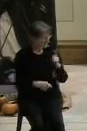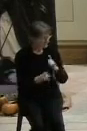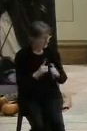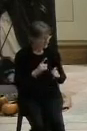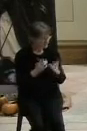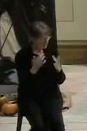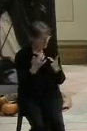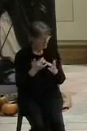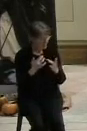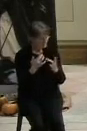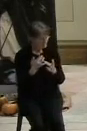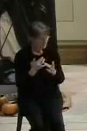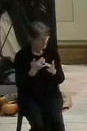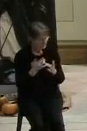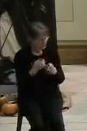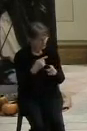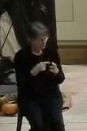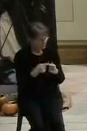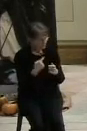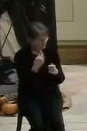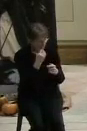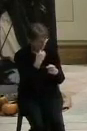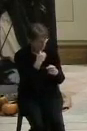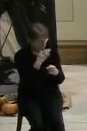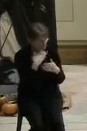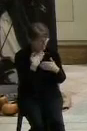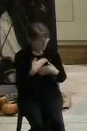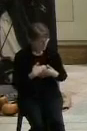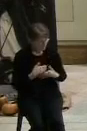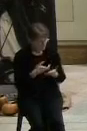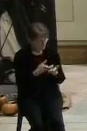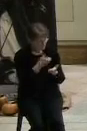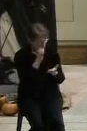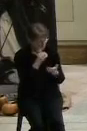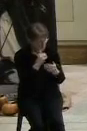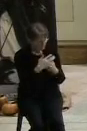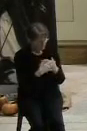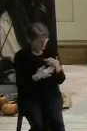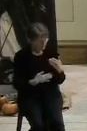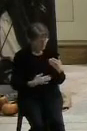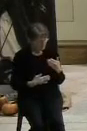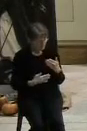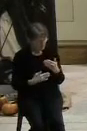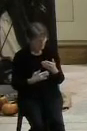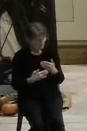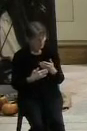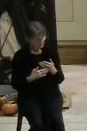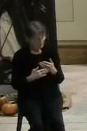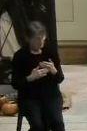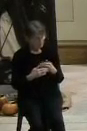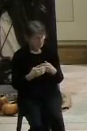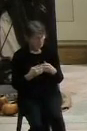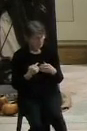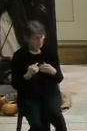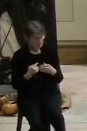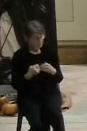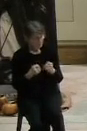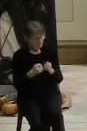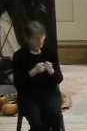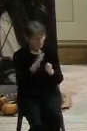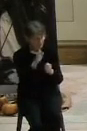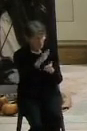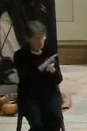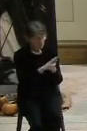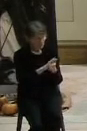Let my own sins, my failings, my own sacrileges not bring me to condemnation, but through your loving